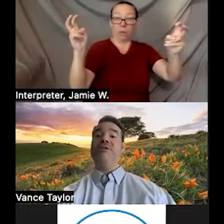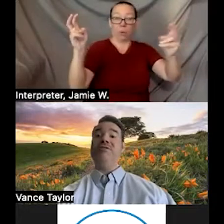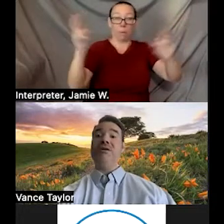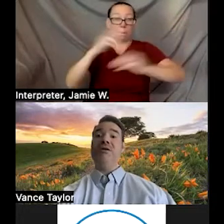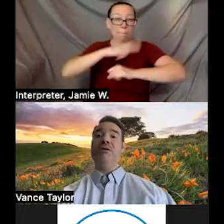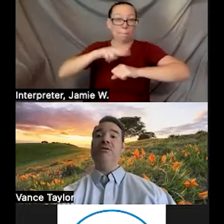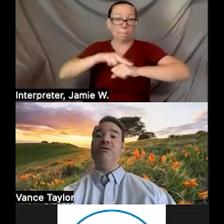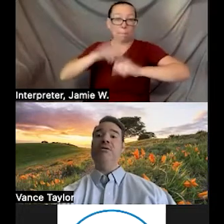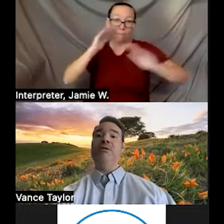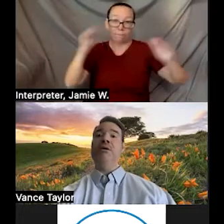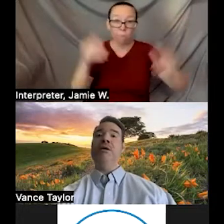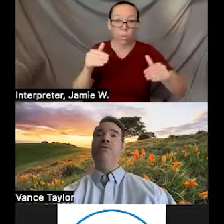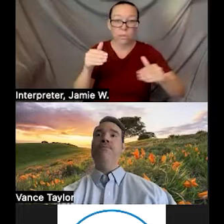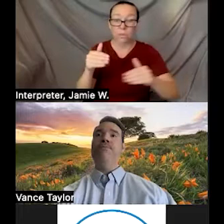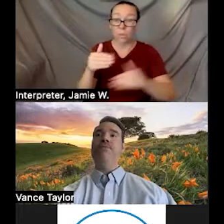live TV